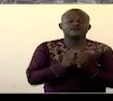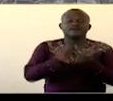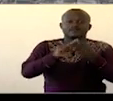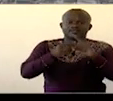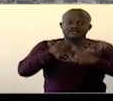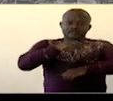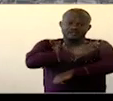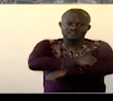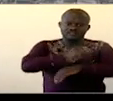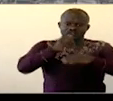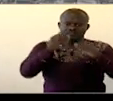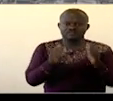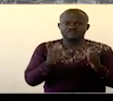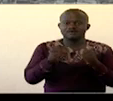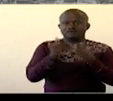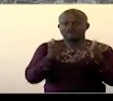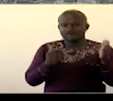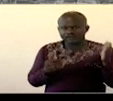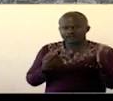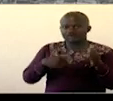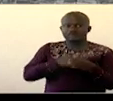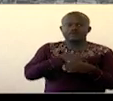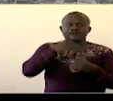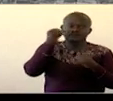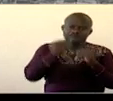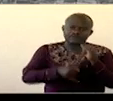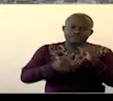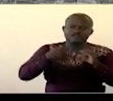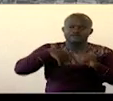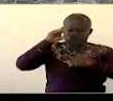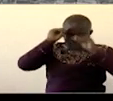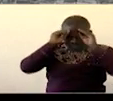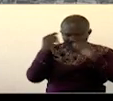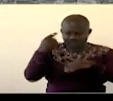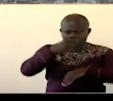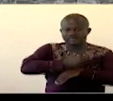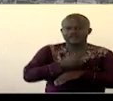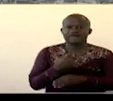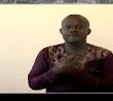students, before we end our lesson today,